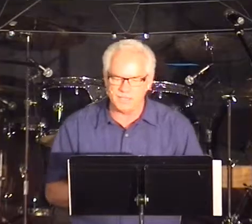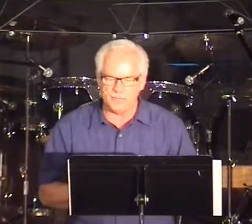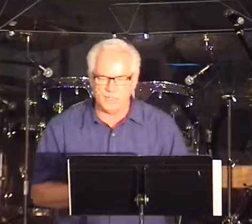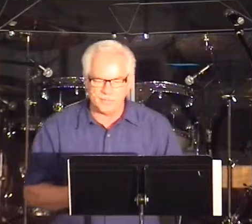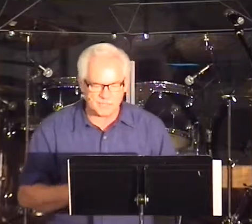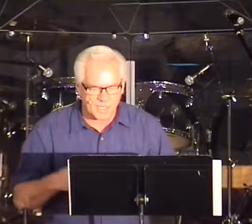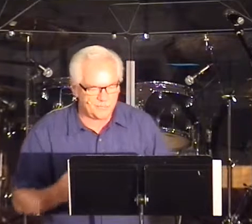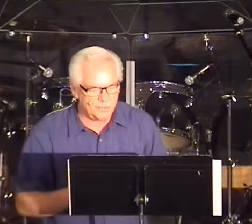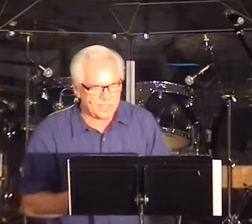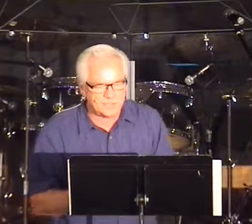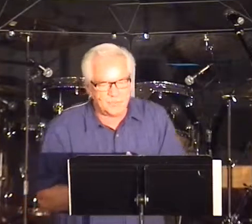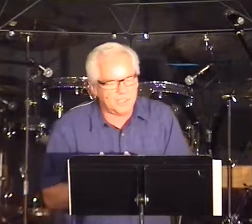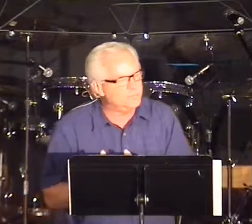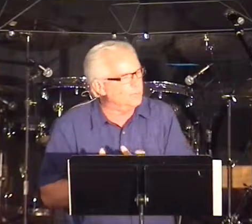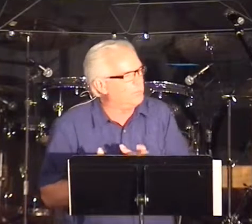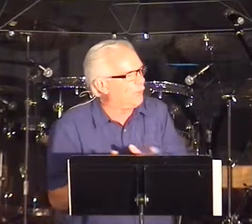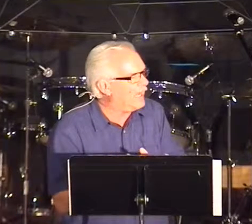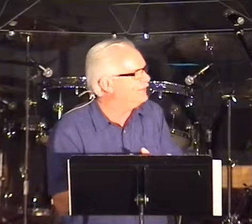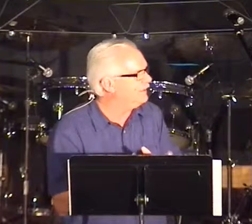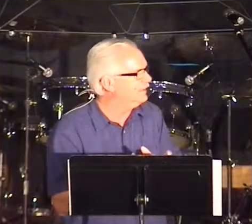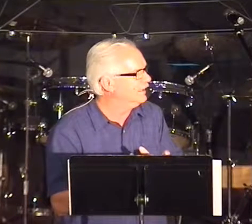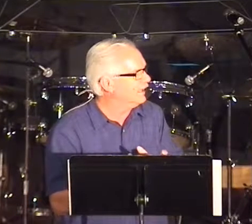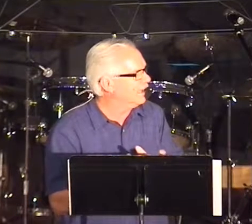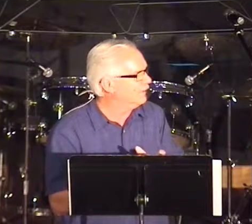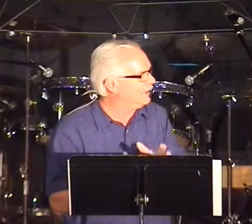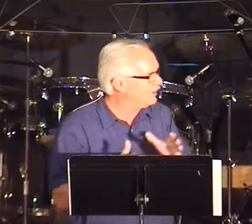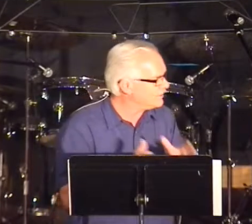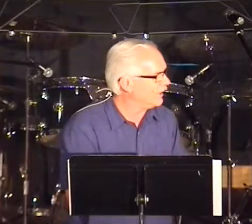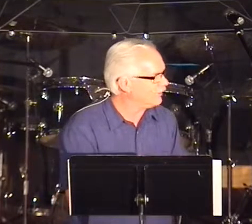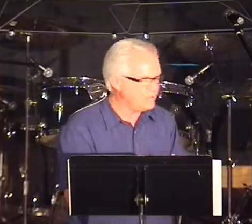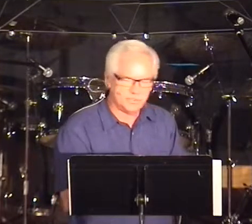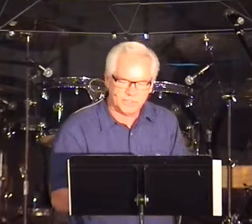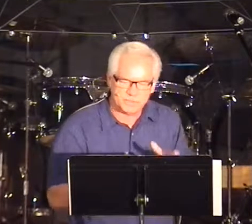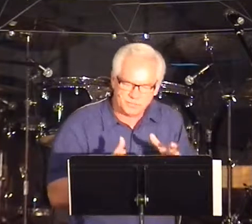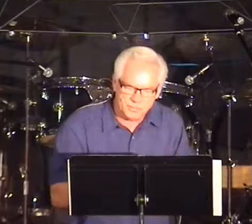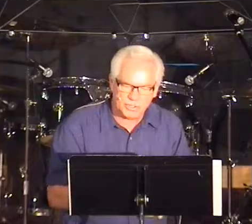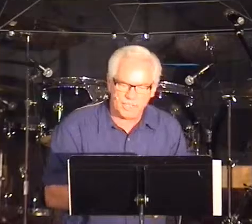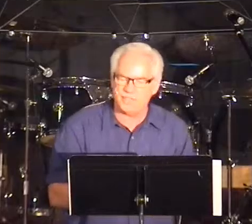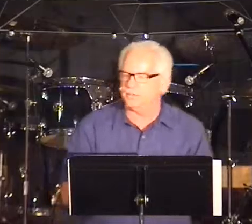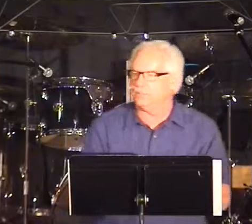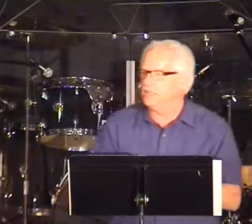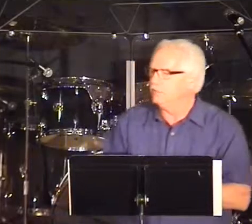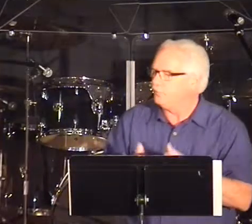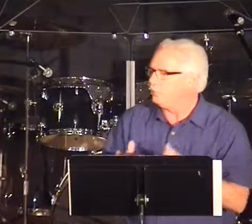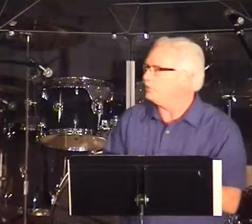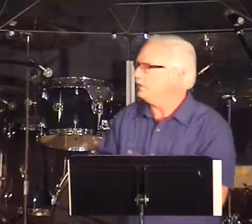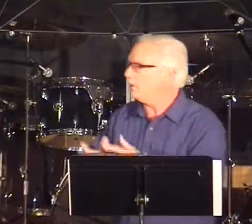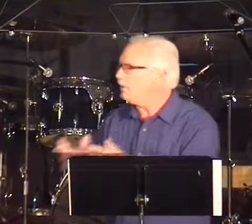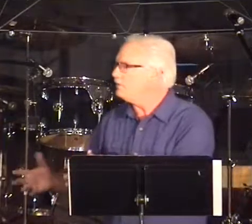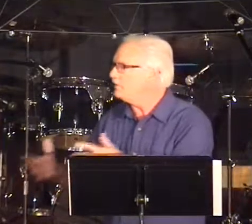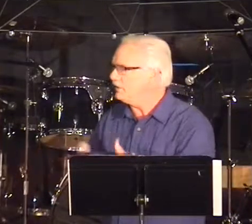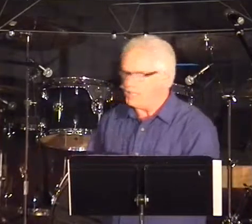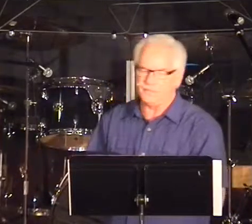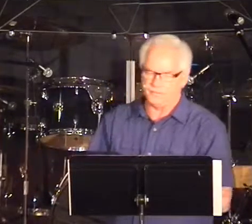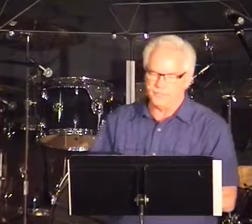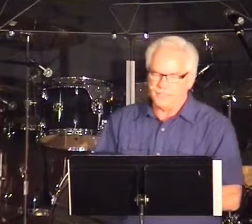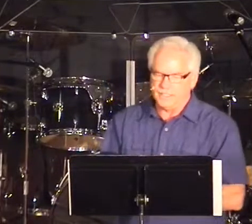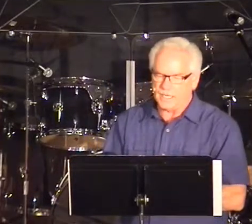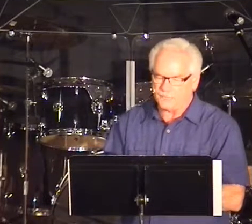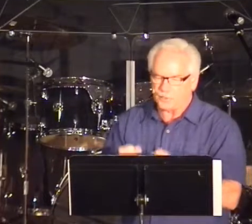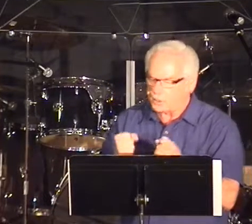think that way. But that's how I felt. And I think because we were bonded because of our relationship, because of communication, we forged a closeness